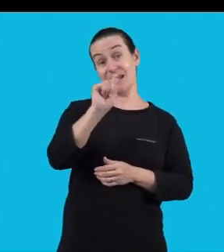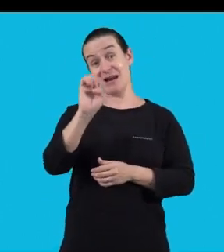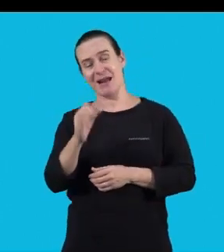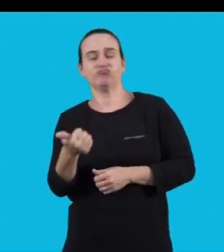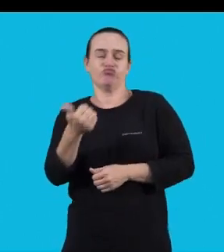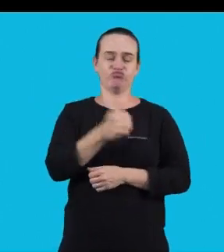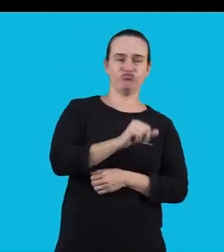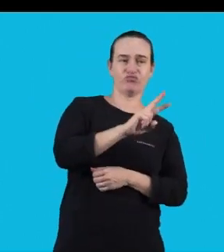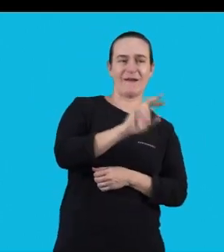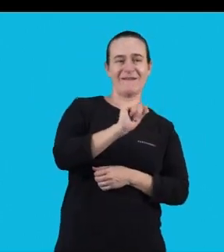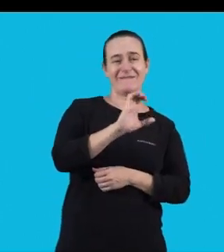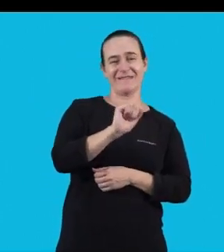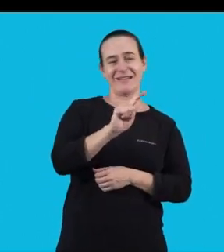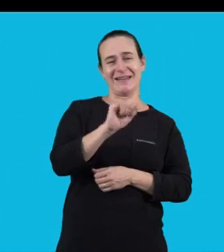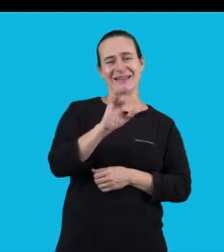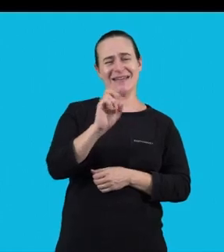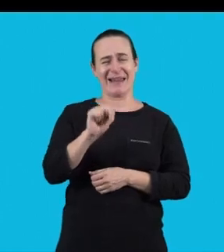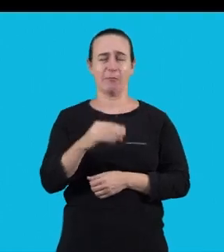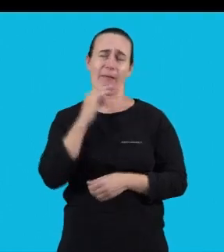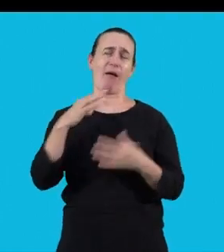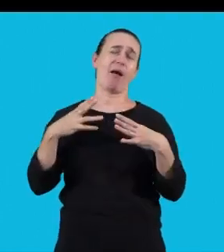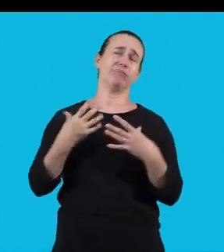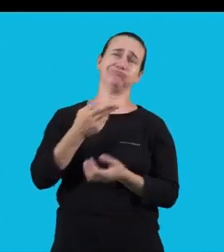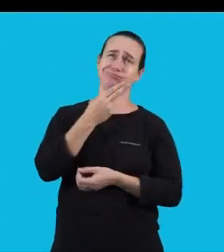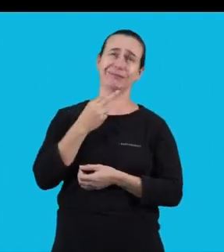or vacation. What a lovely idea.